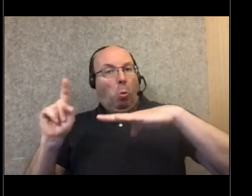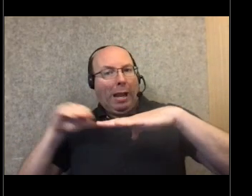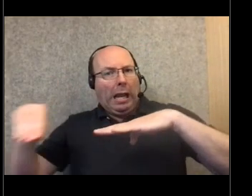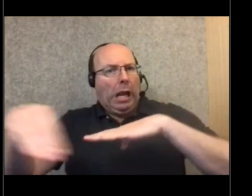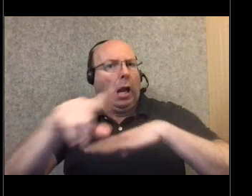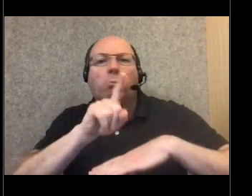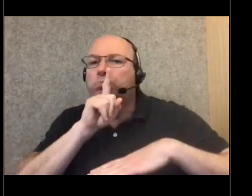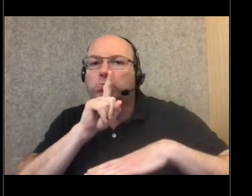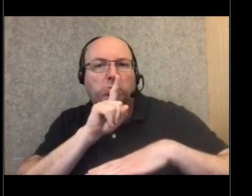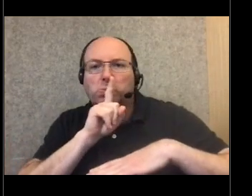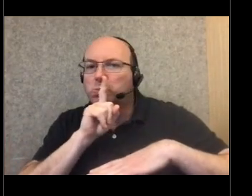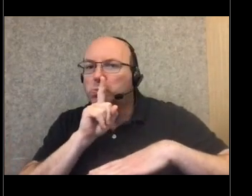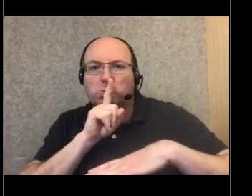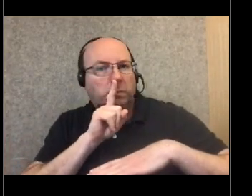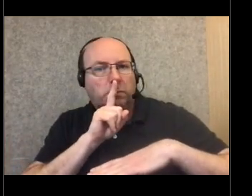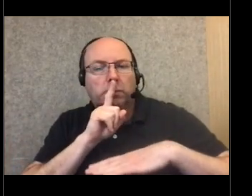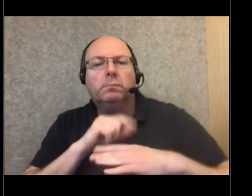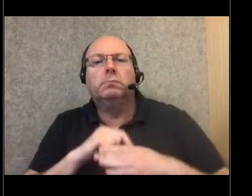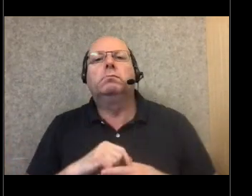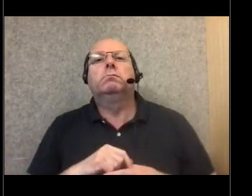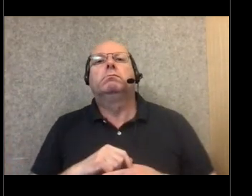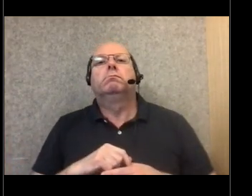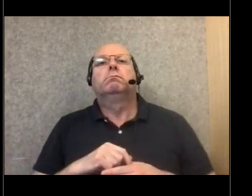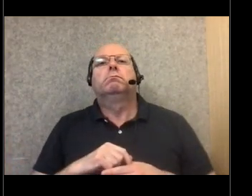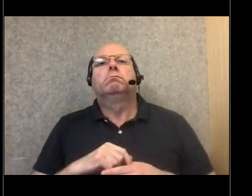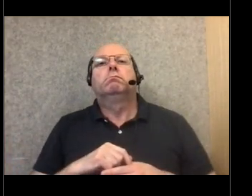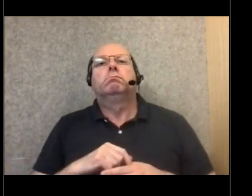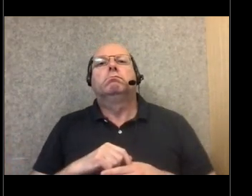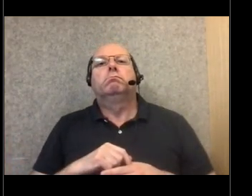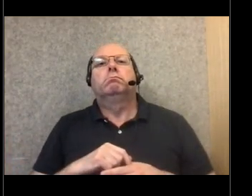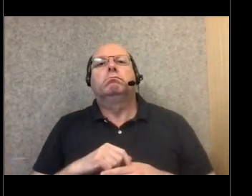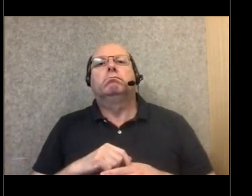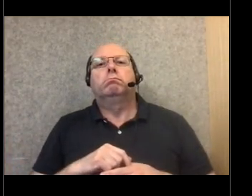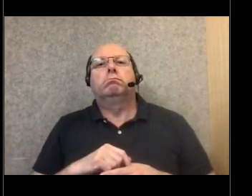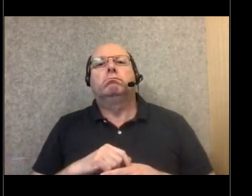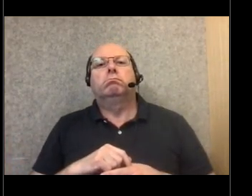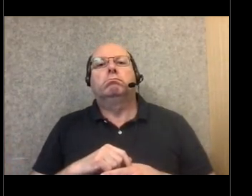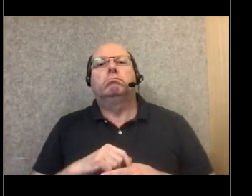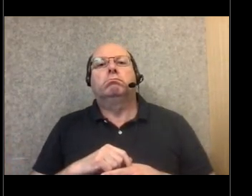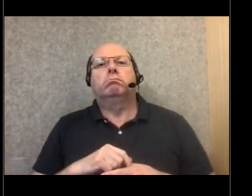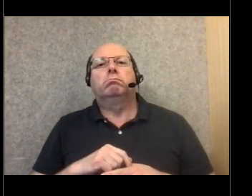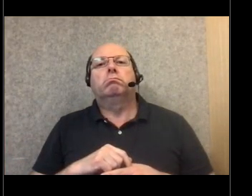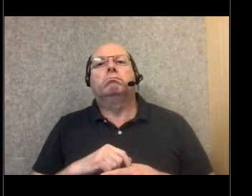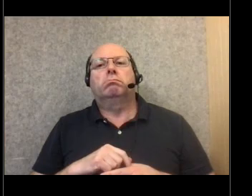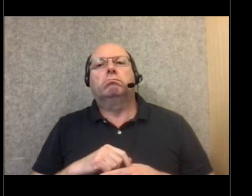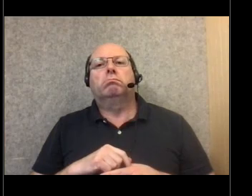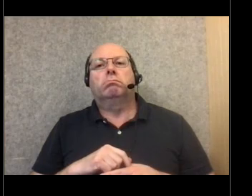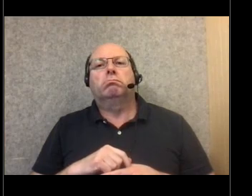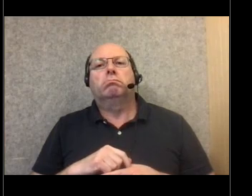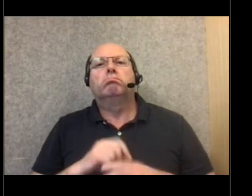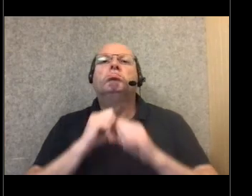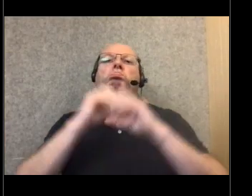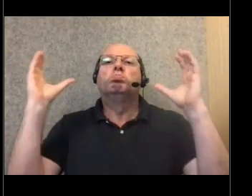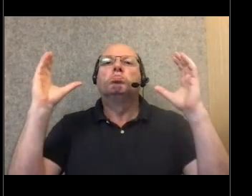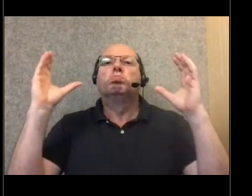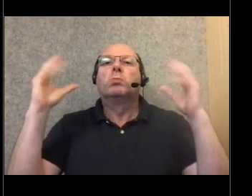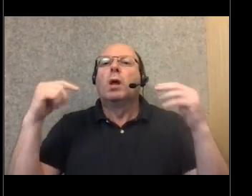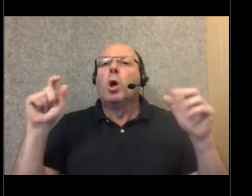It is expected that most sites can and should be made accessible with an accessible